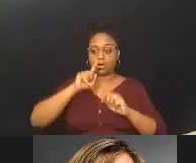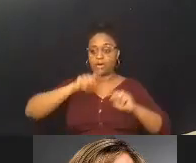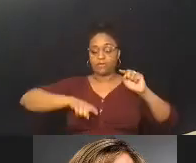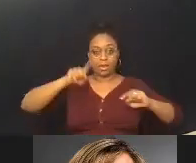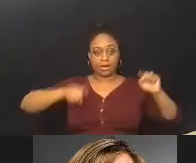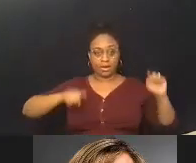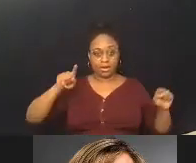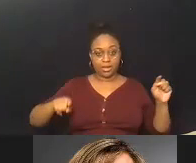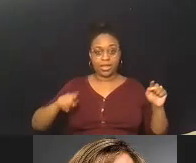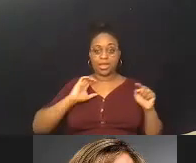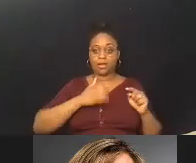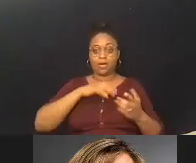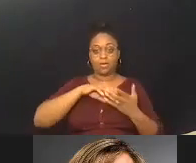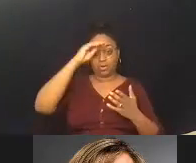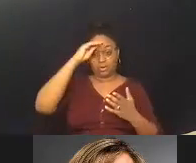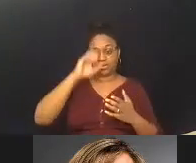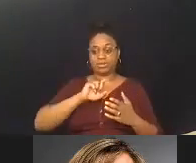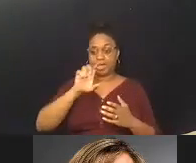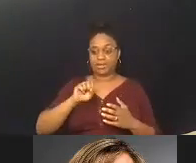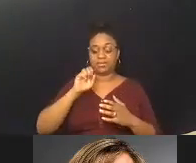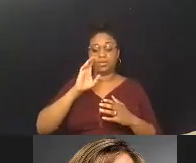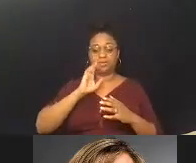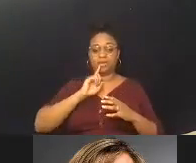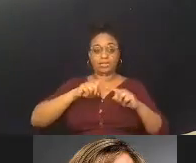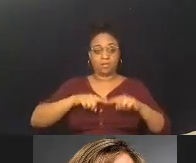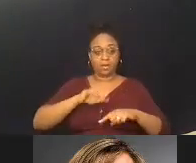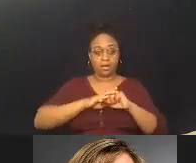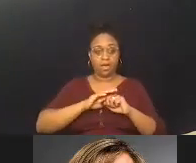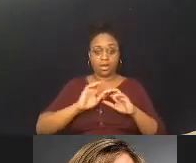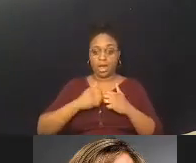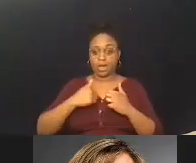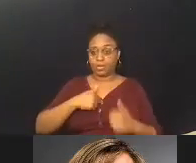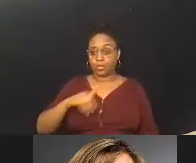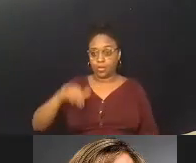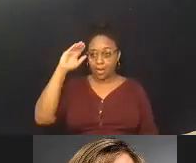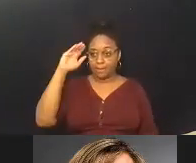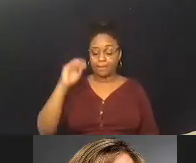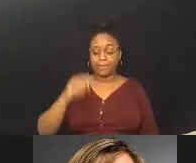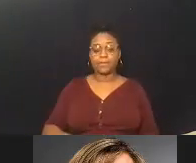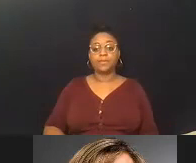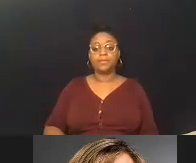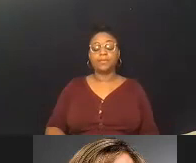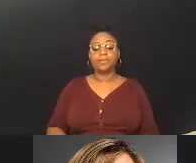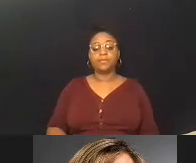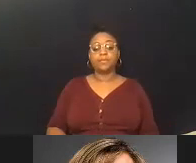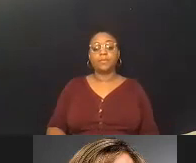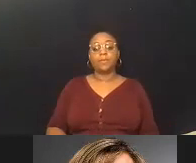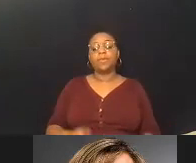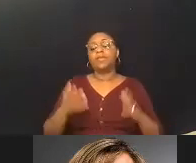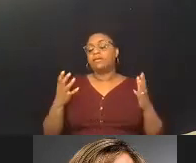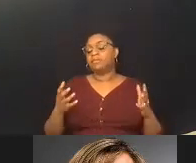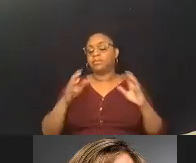learning styles definitely depend on how we grew up, where we came from, and obviously we're not gonna tailor